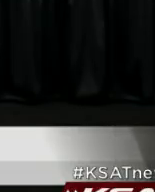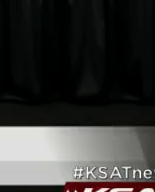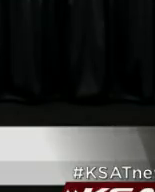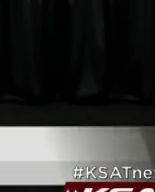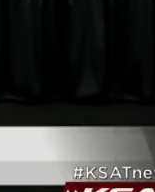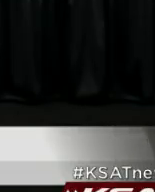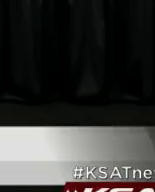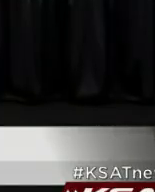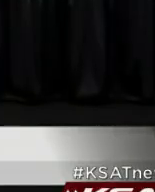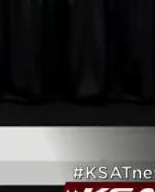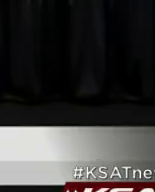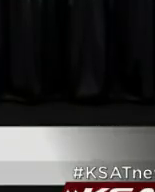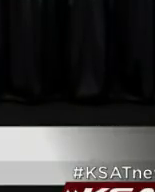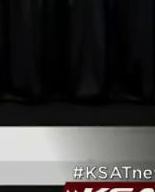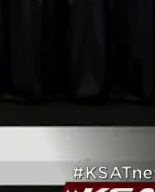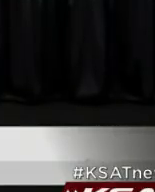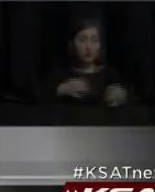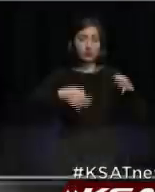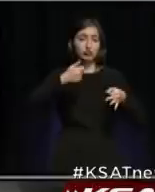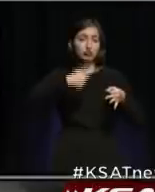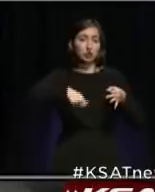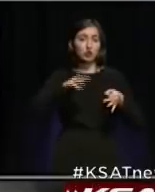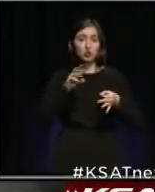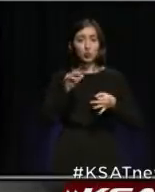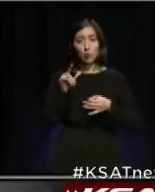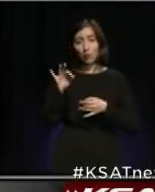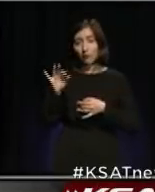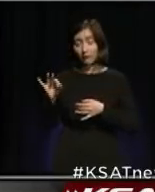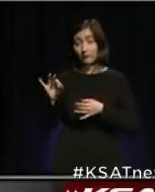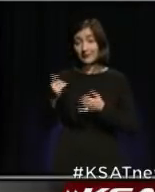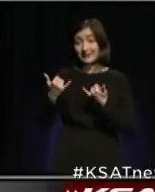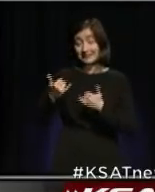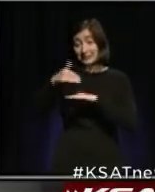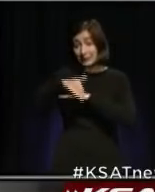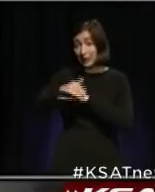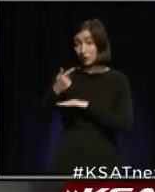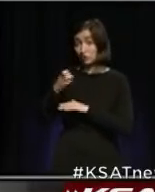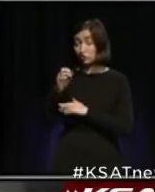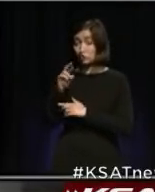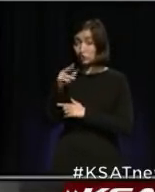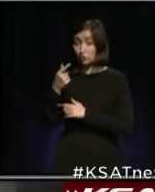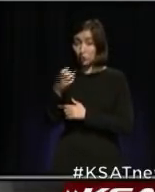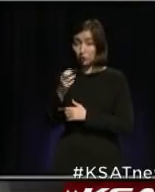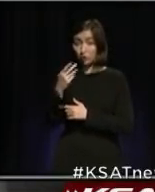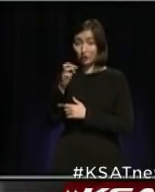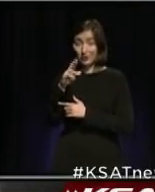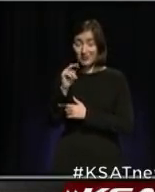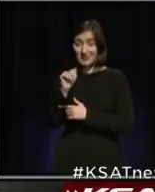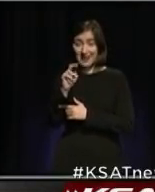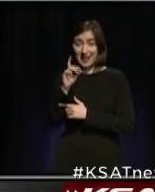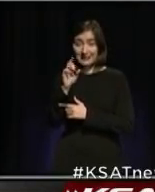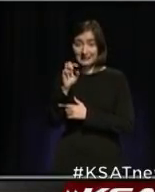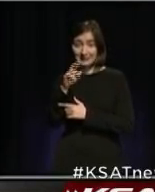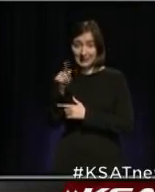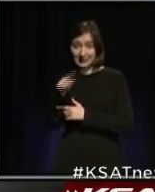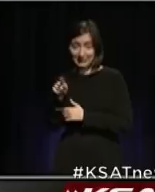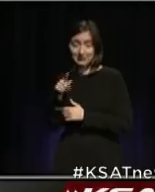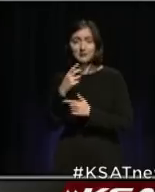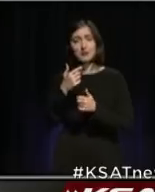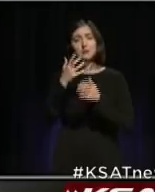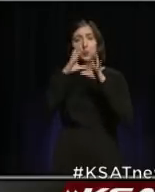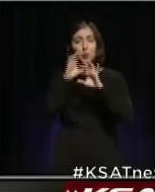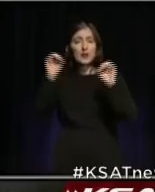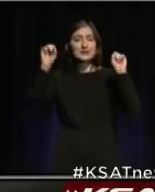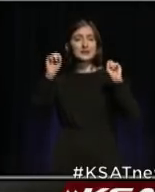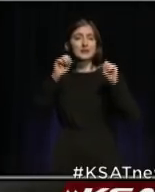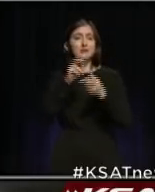to mask up. Let's go live now to City Hall. President and CEO of University Health System here in San Antonio. And this is our COVID-19 update for the San